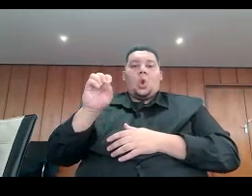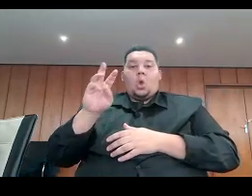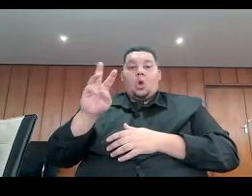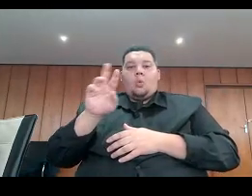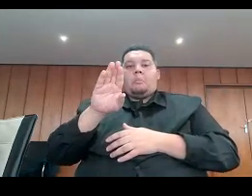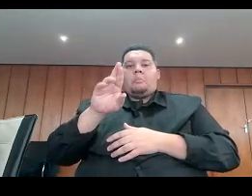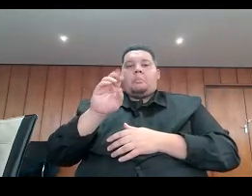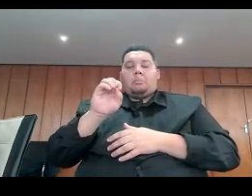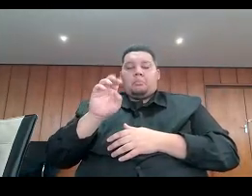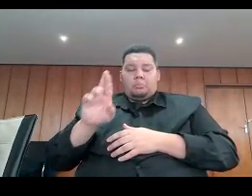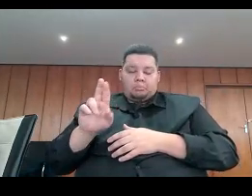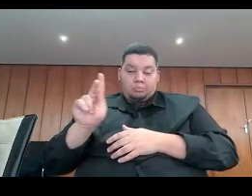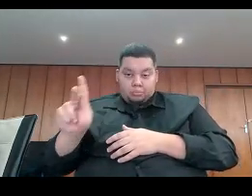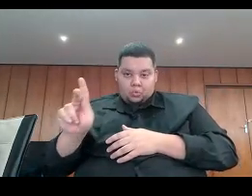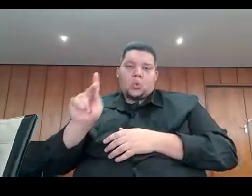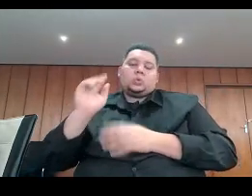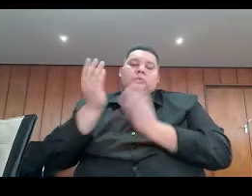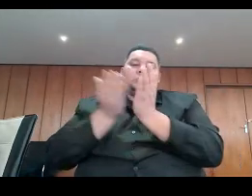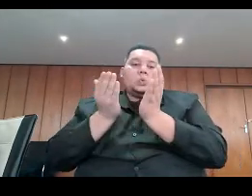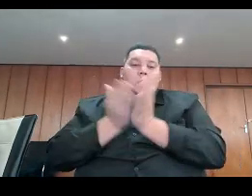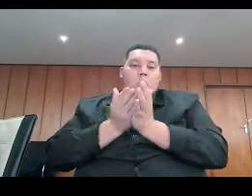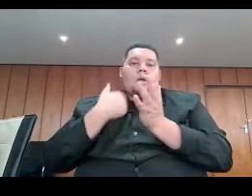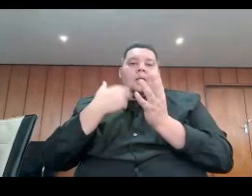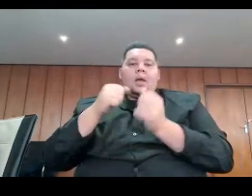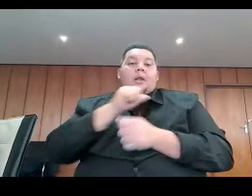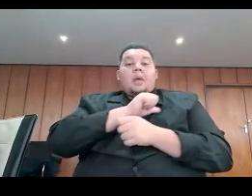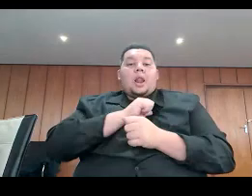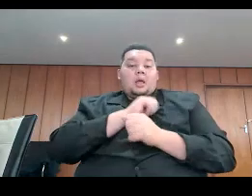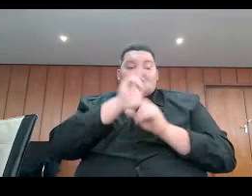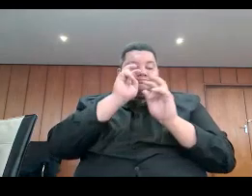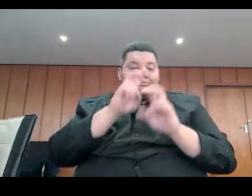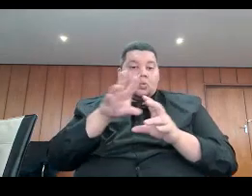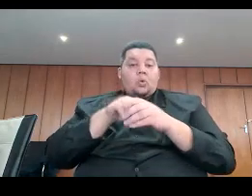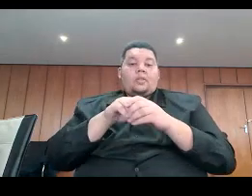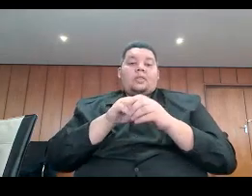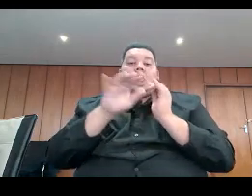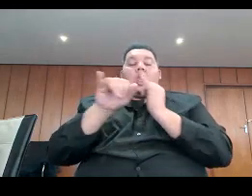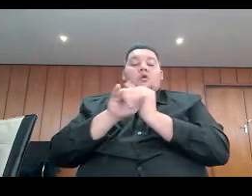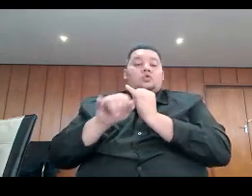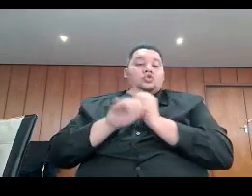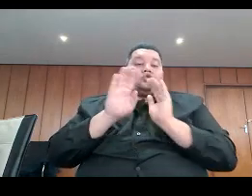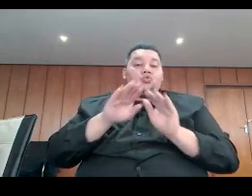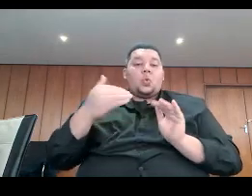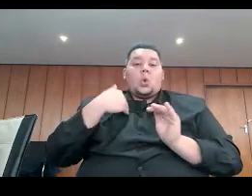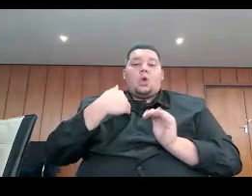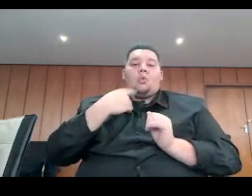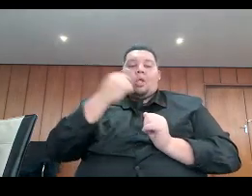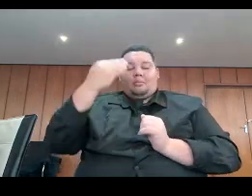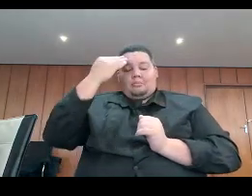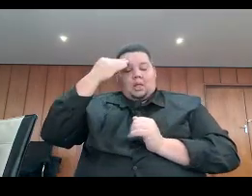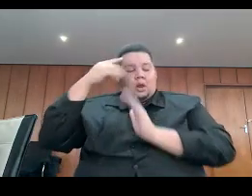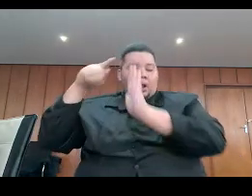where there was medical experimentation with institutionalized children who were regarded as mentally